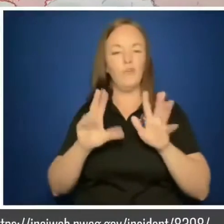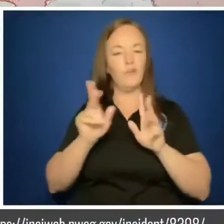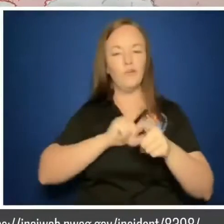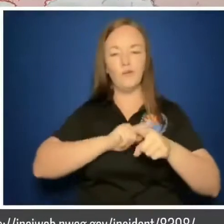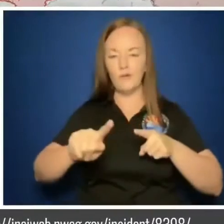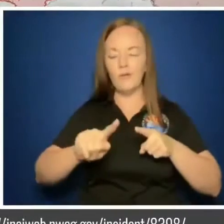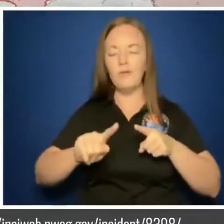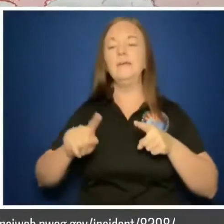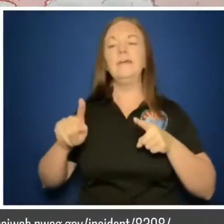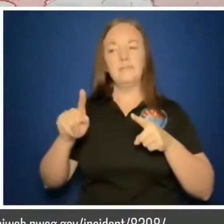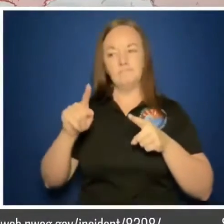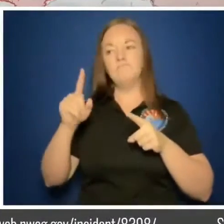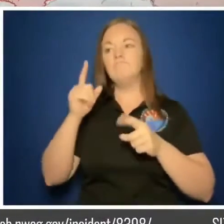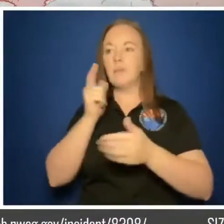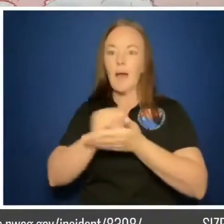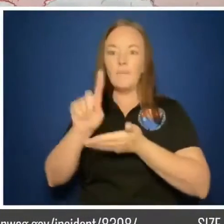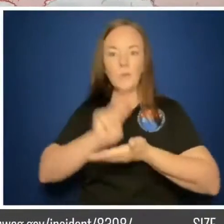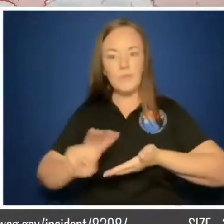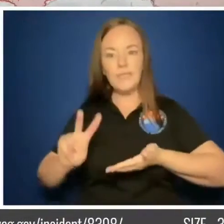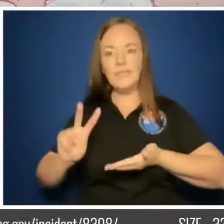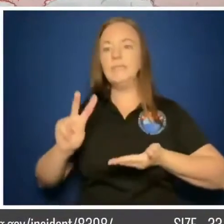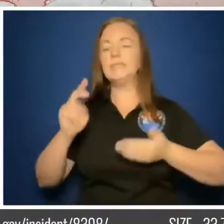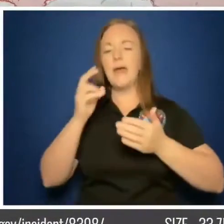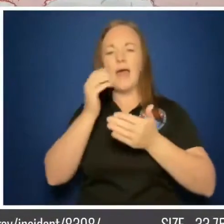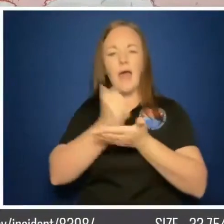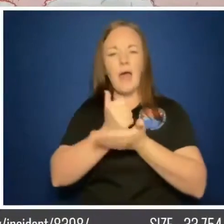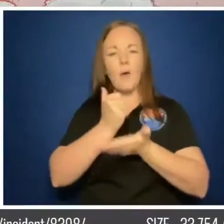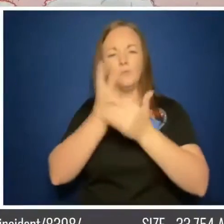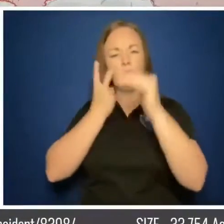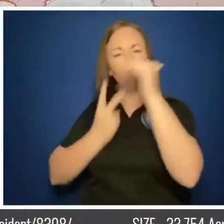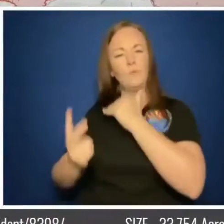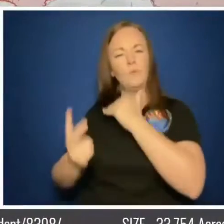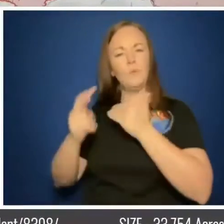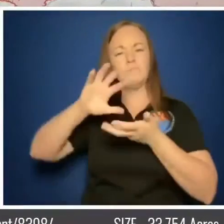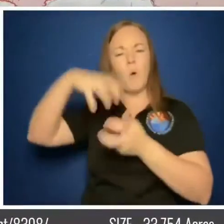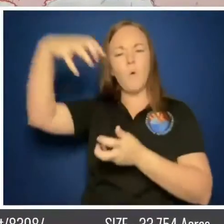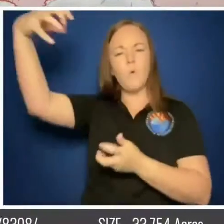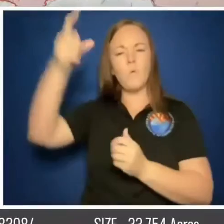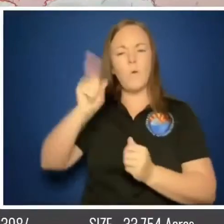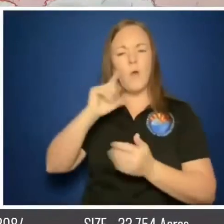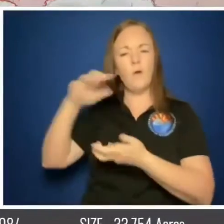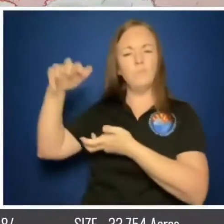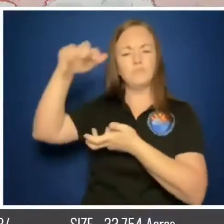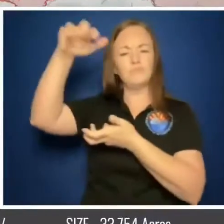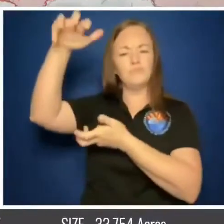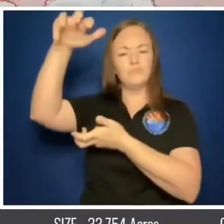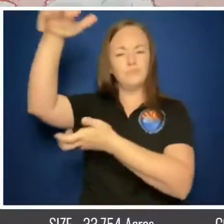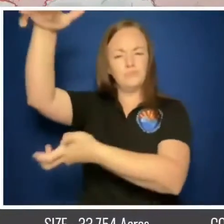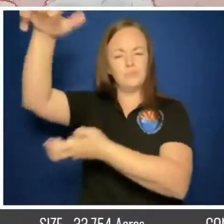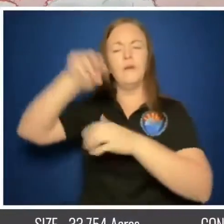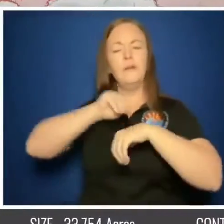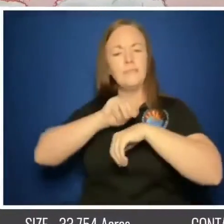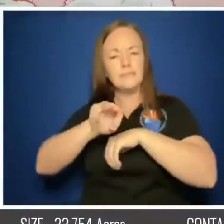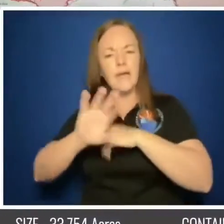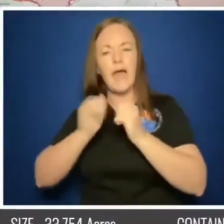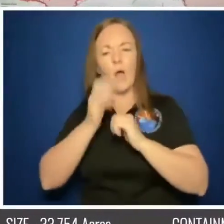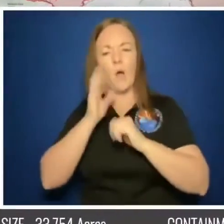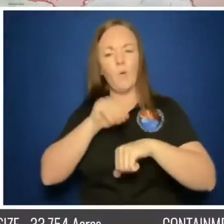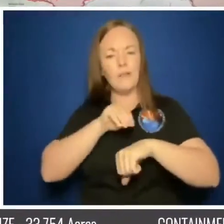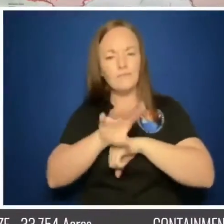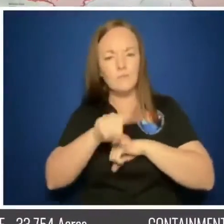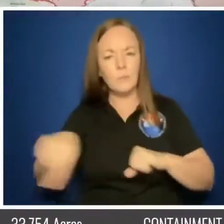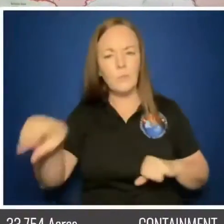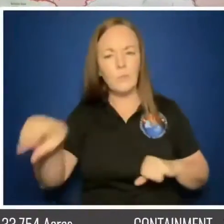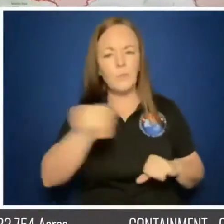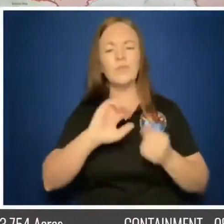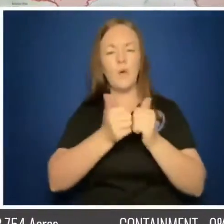and help guide you as to where the smoke is going to be and a little bit about how to avoid it. So far during this fire,